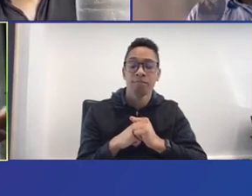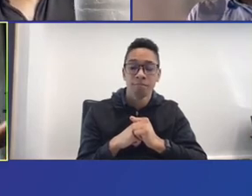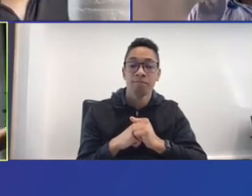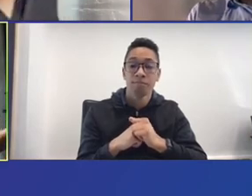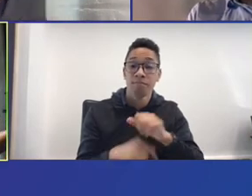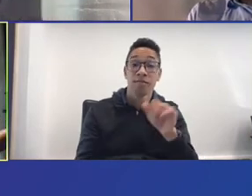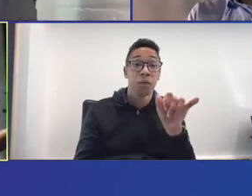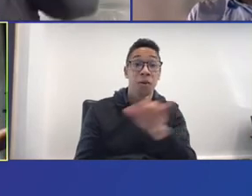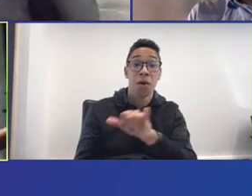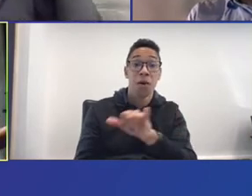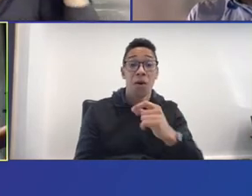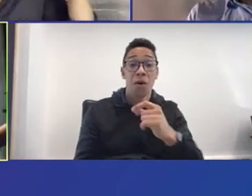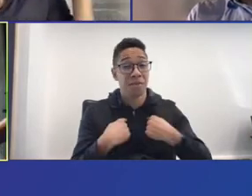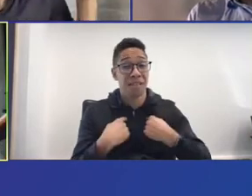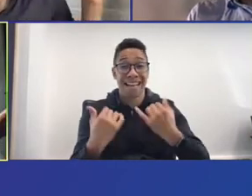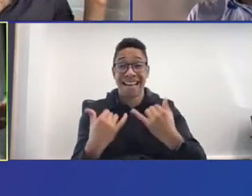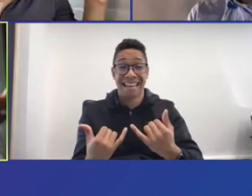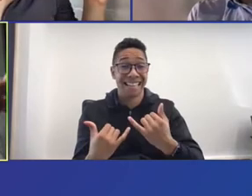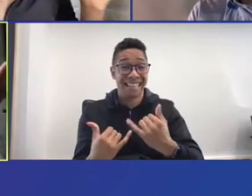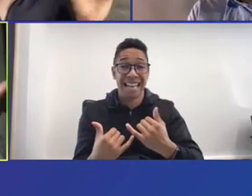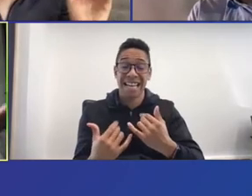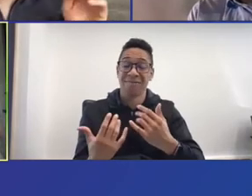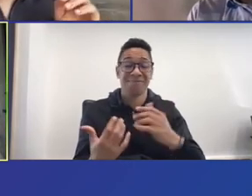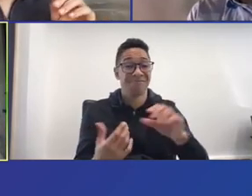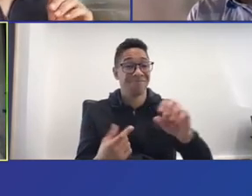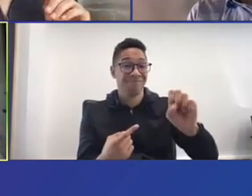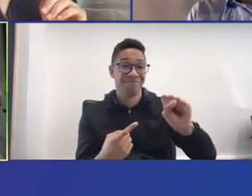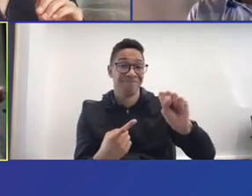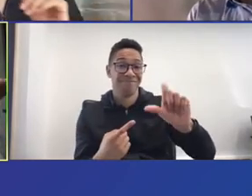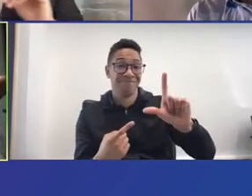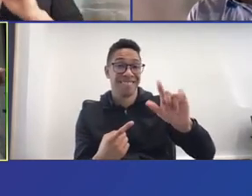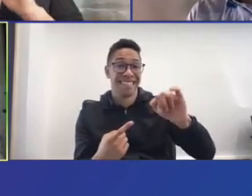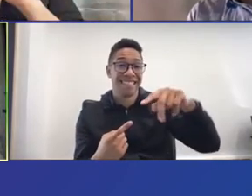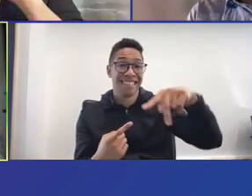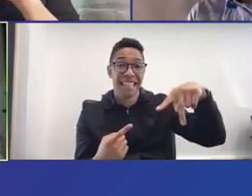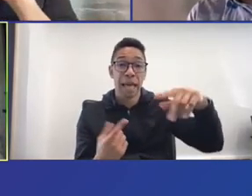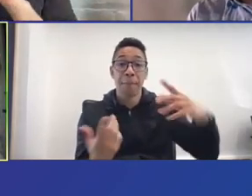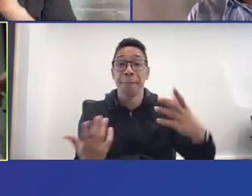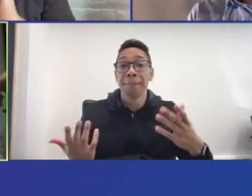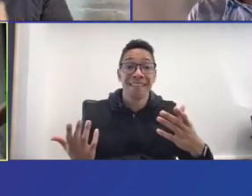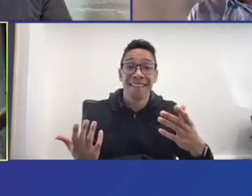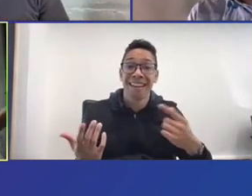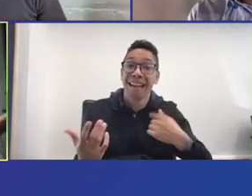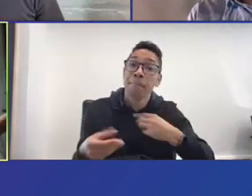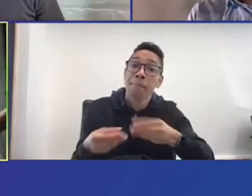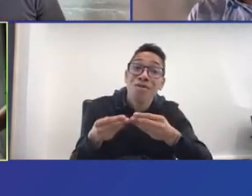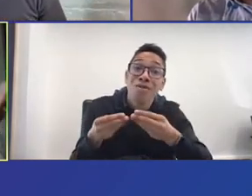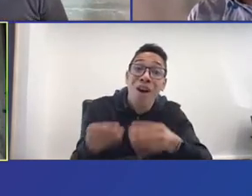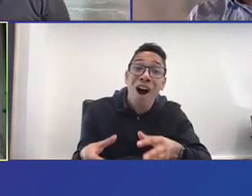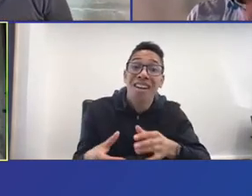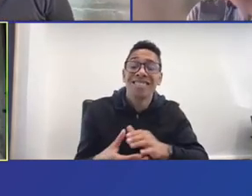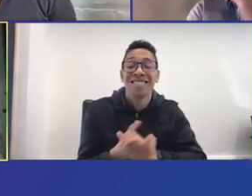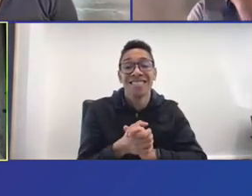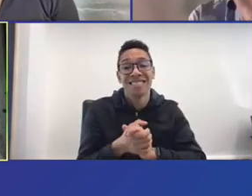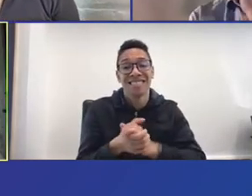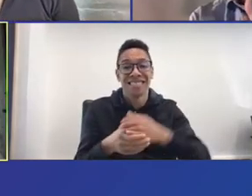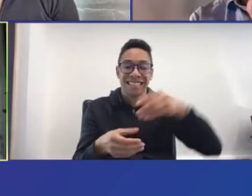I'm also slipping now. It's a slippage. I'm also lost,